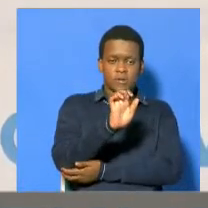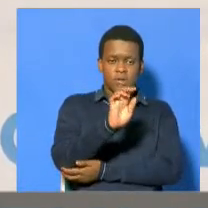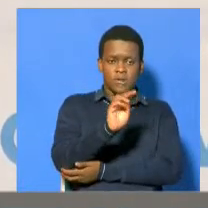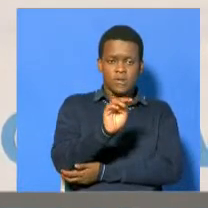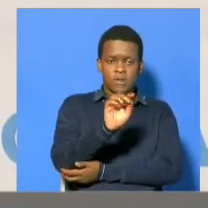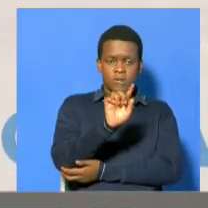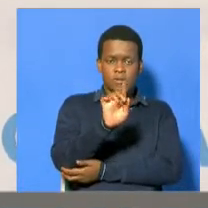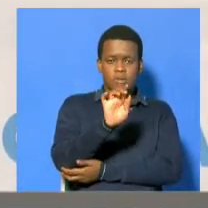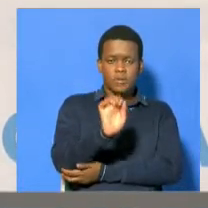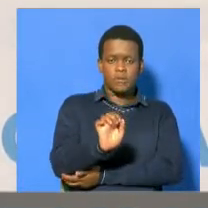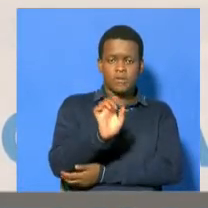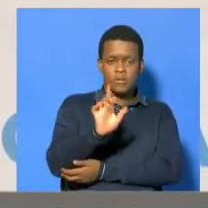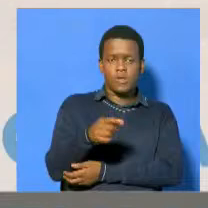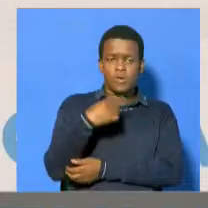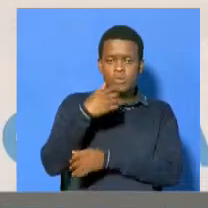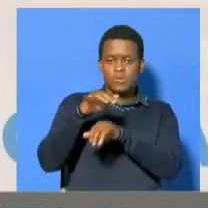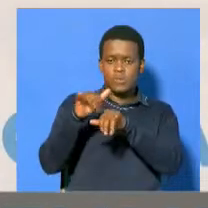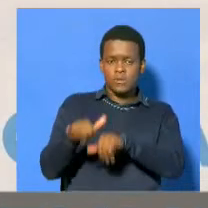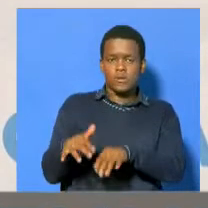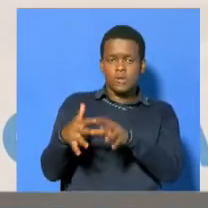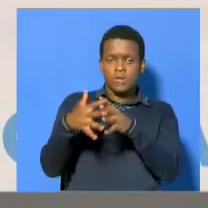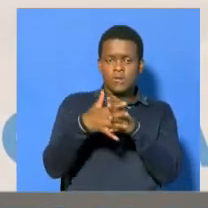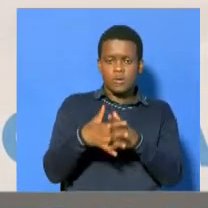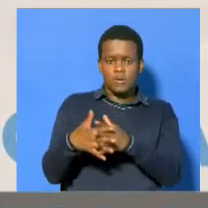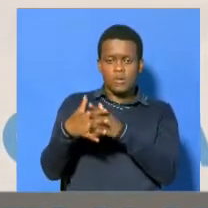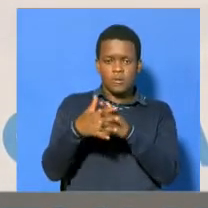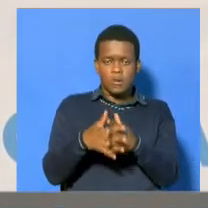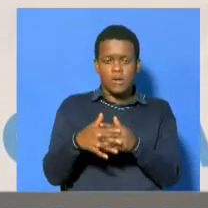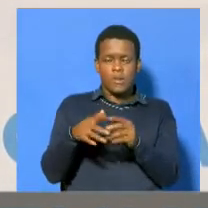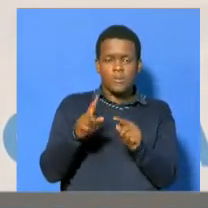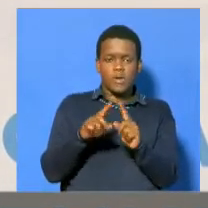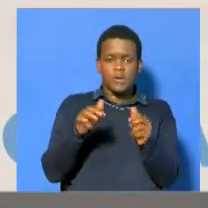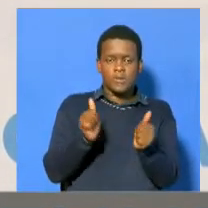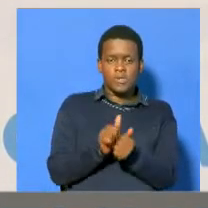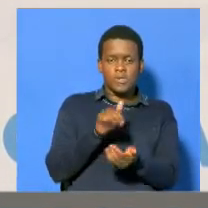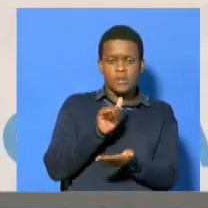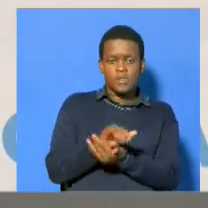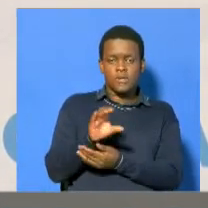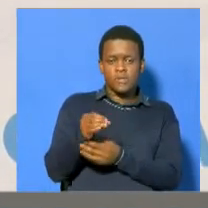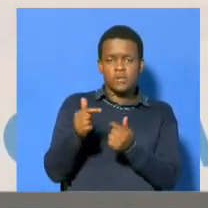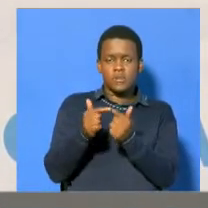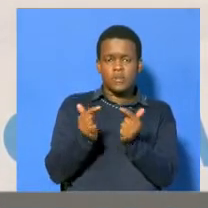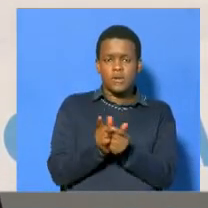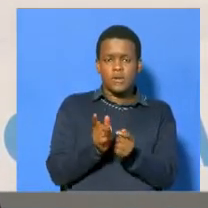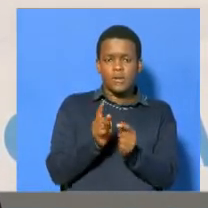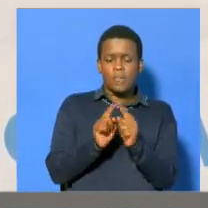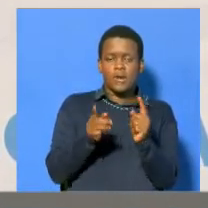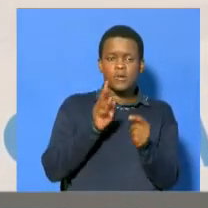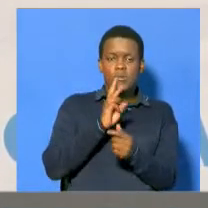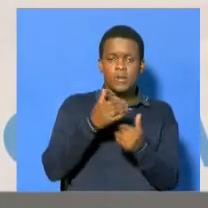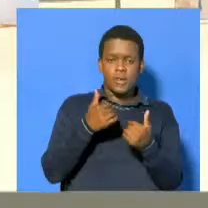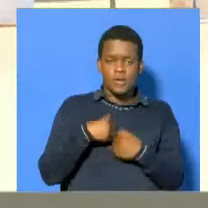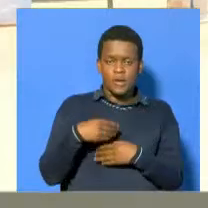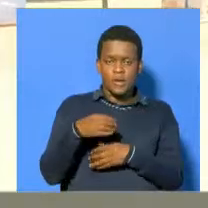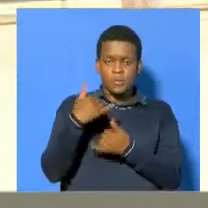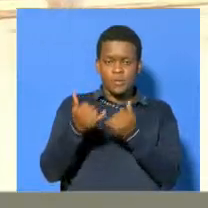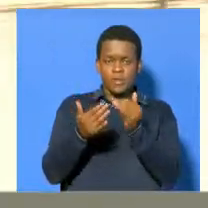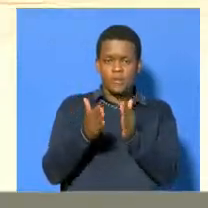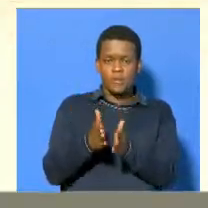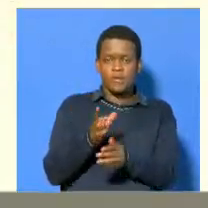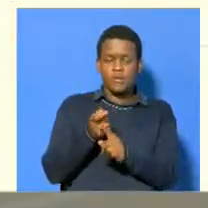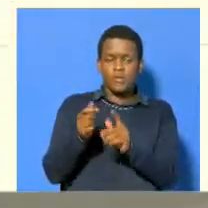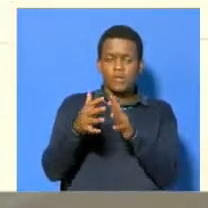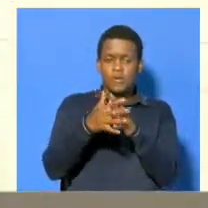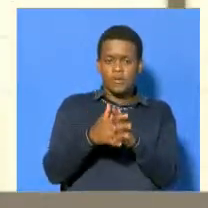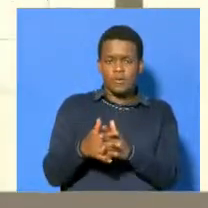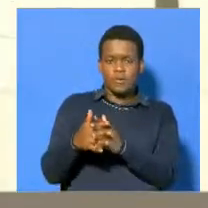He'll be part of the team. And then we're hopeful that other players that are also based in America would make the men's team. After